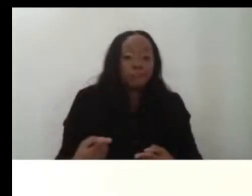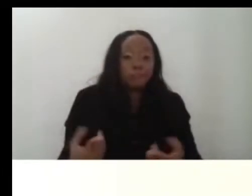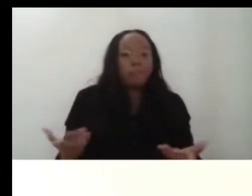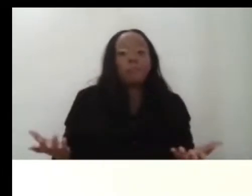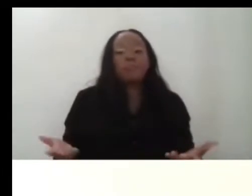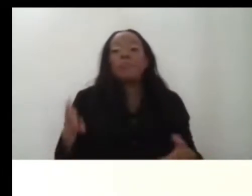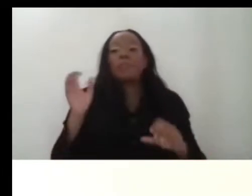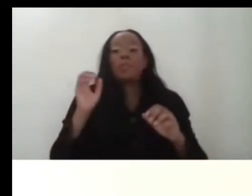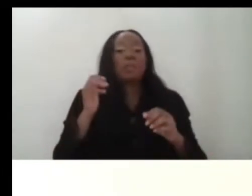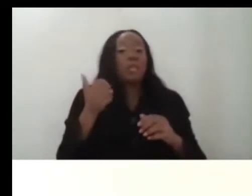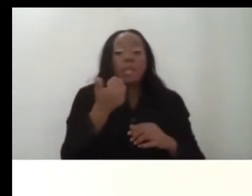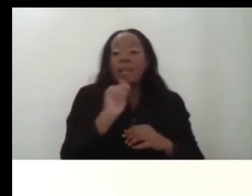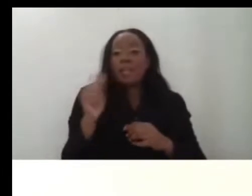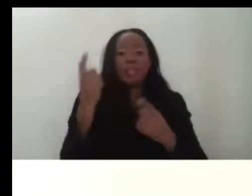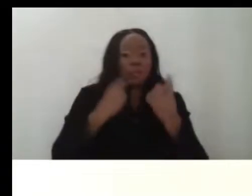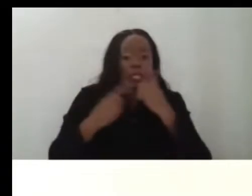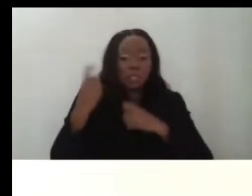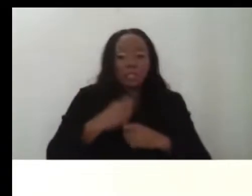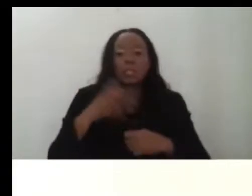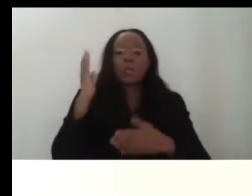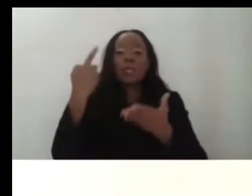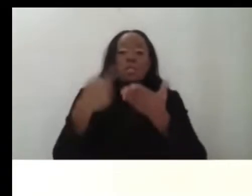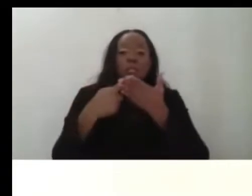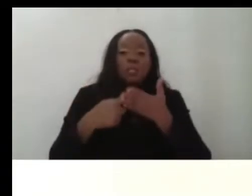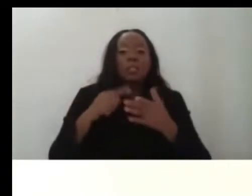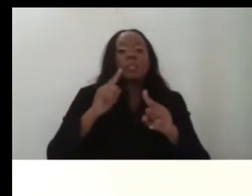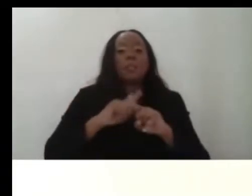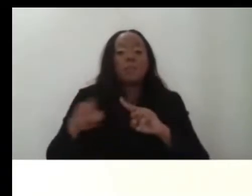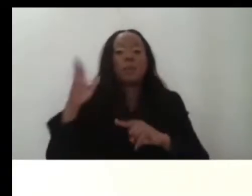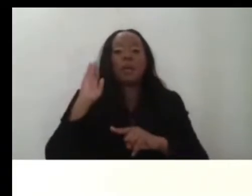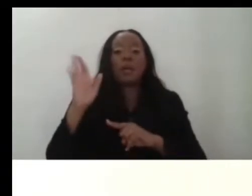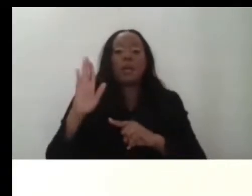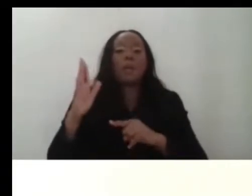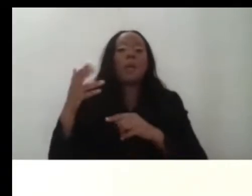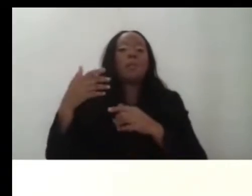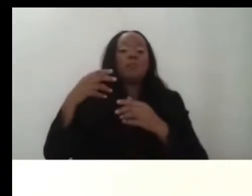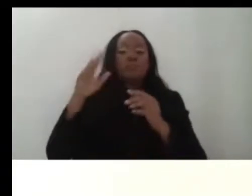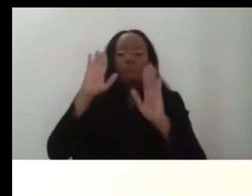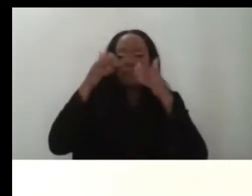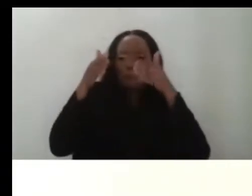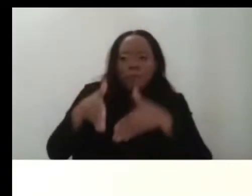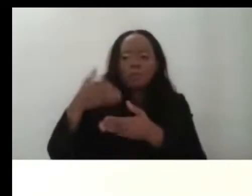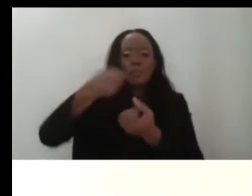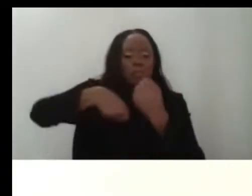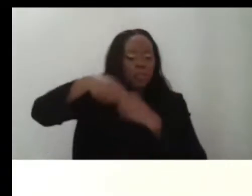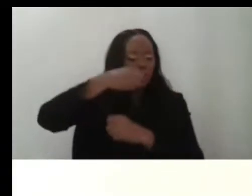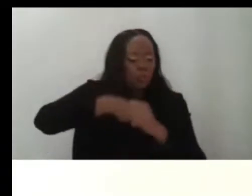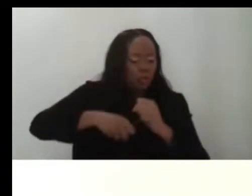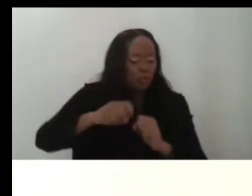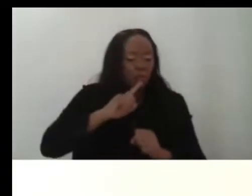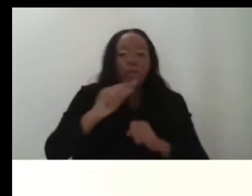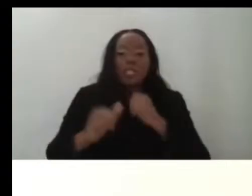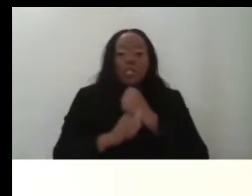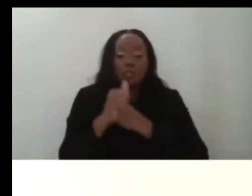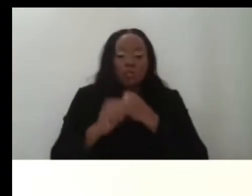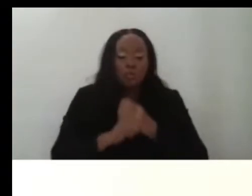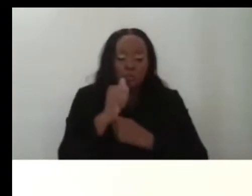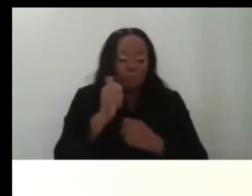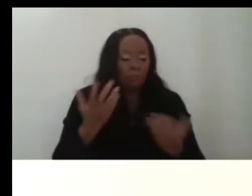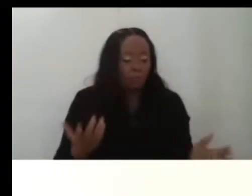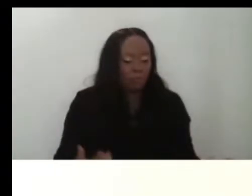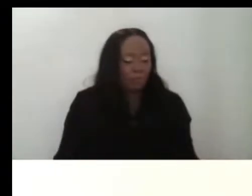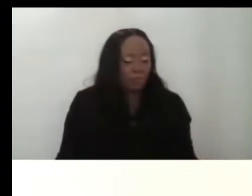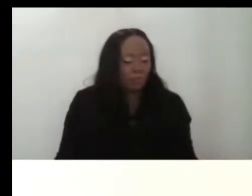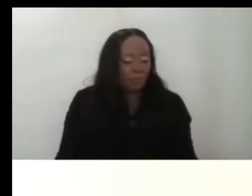discuss that. But we're really going to home in on the tropical cyclones, hurricane storms, basically, that pose a threat to us, increasing threat, I should